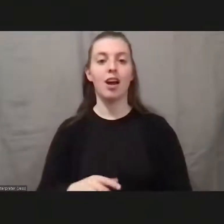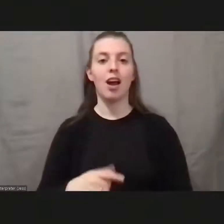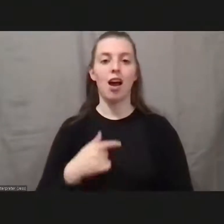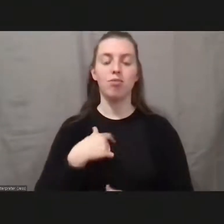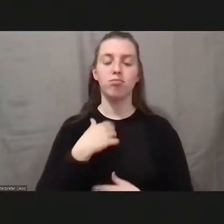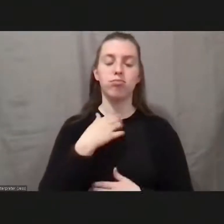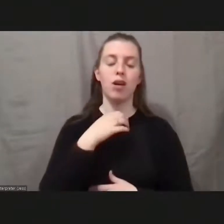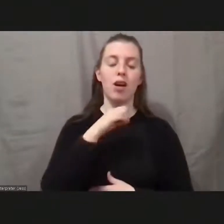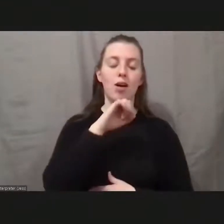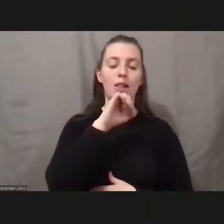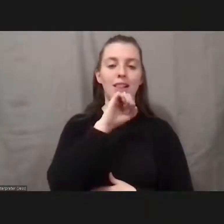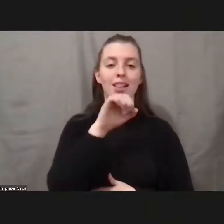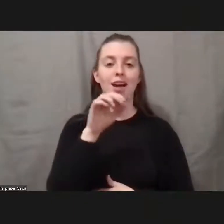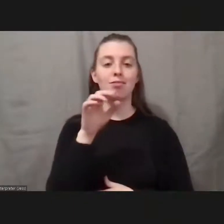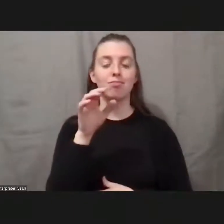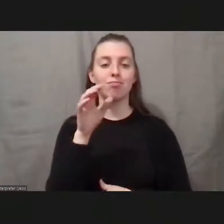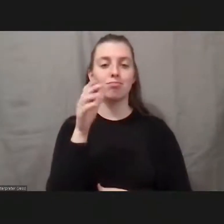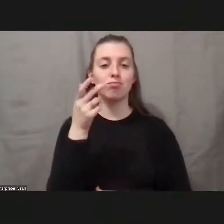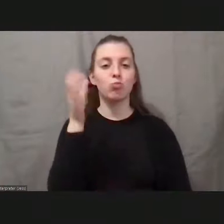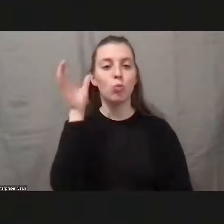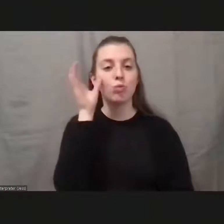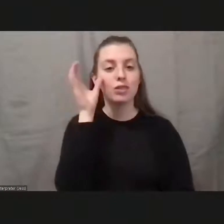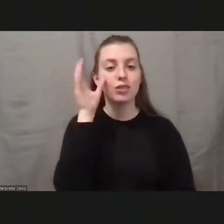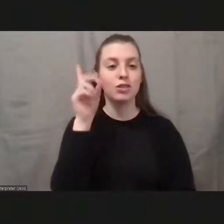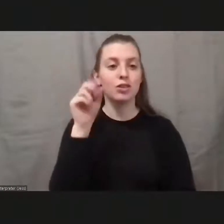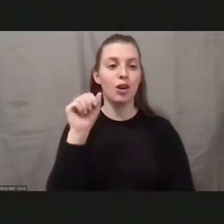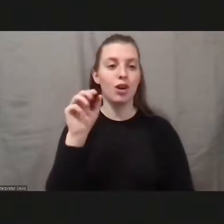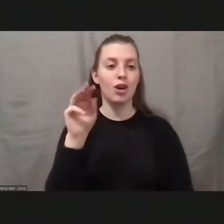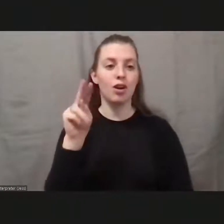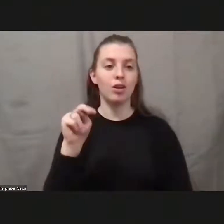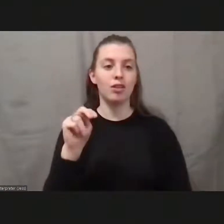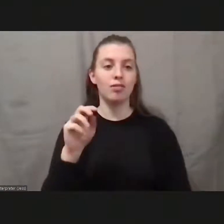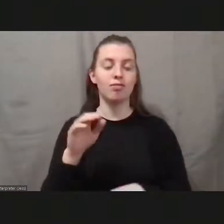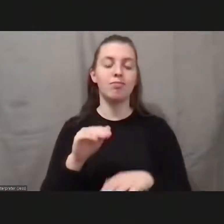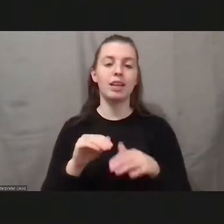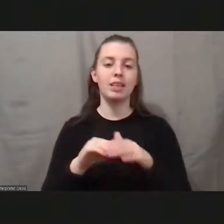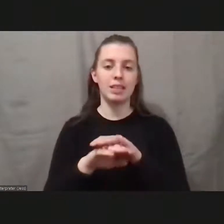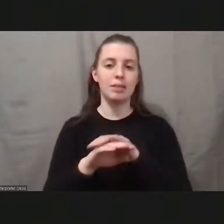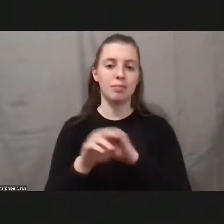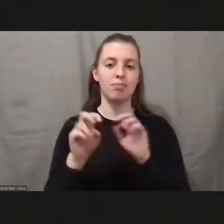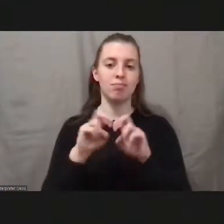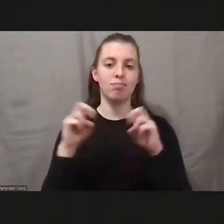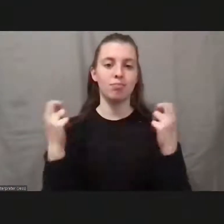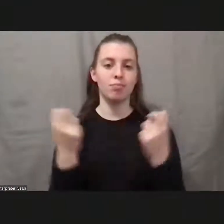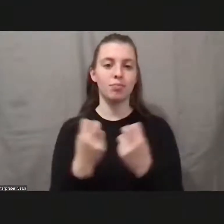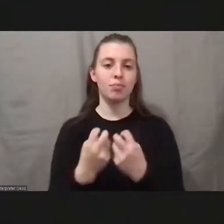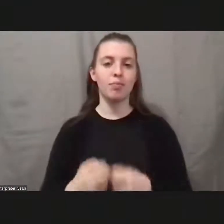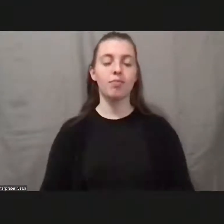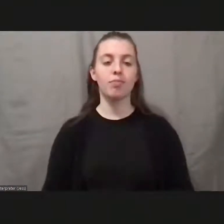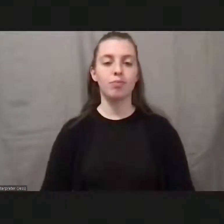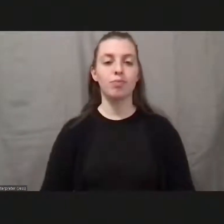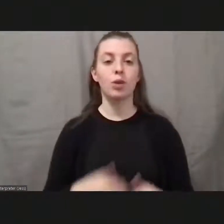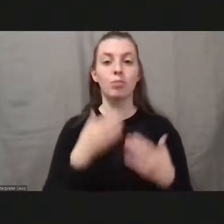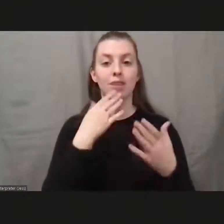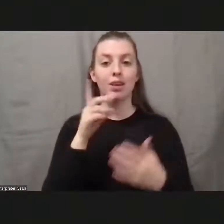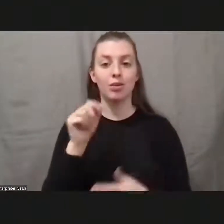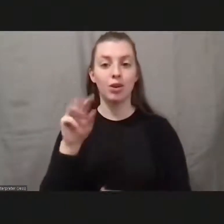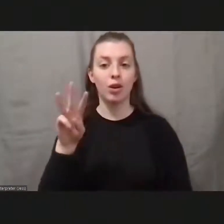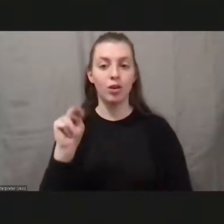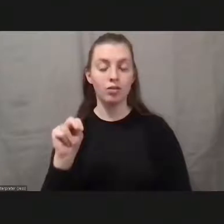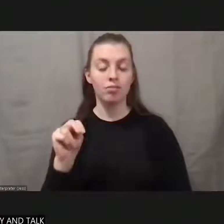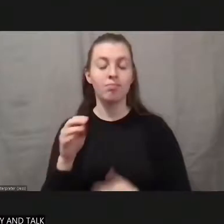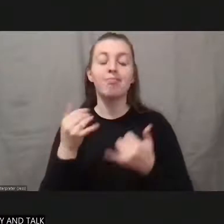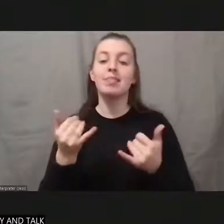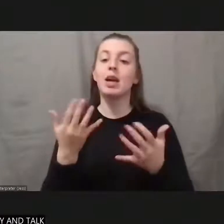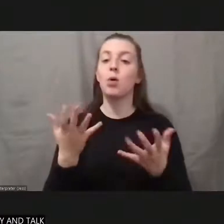Accessibility Directorate. I'm really happy to be here today and talk a little bit about some of the resources that are